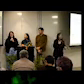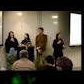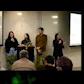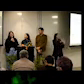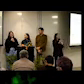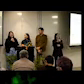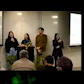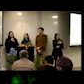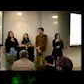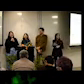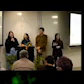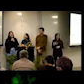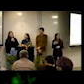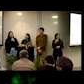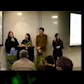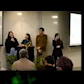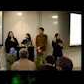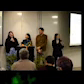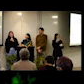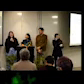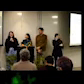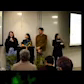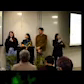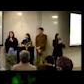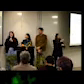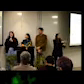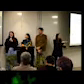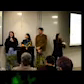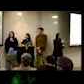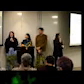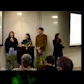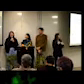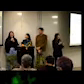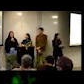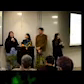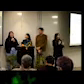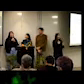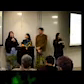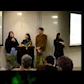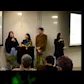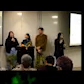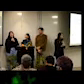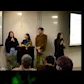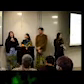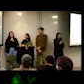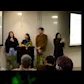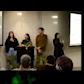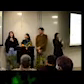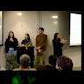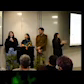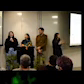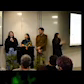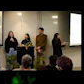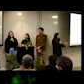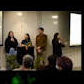65 professors at the hospital where my mom worked at, asking, I am an undergraduate student. I have no skills. Will you take me